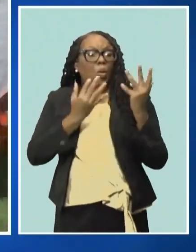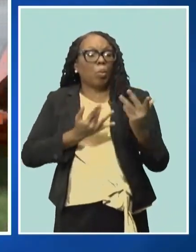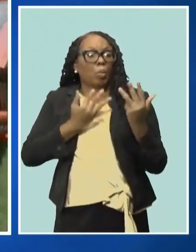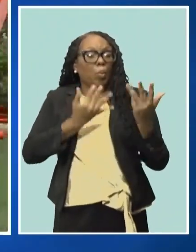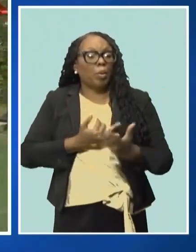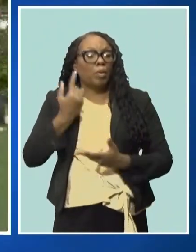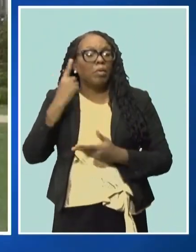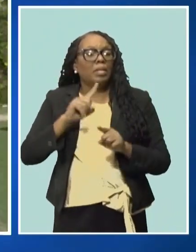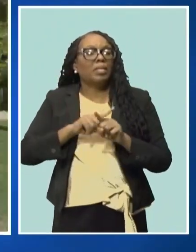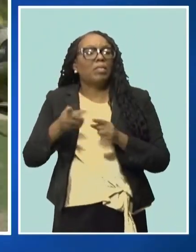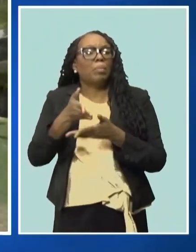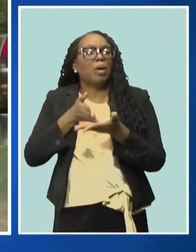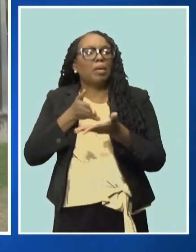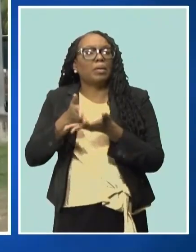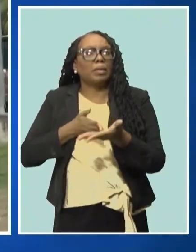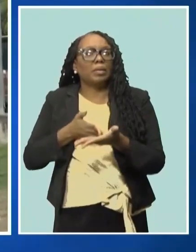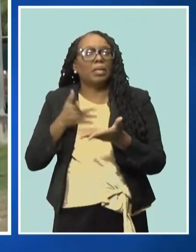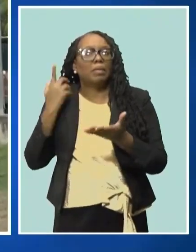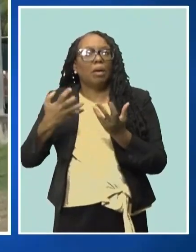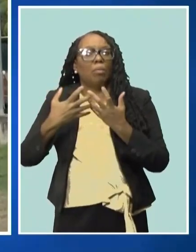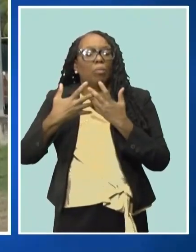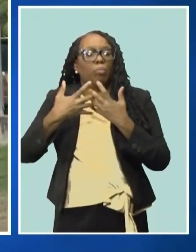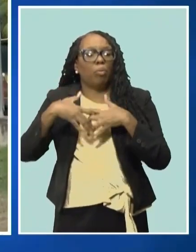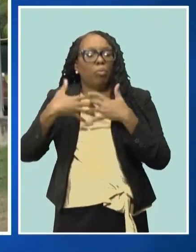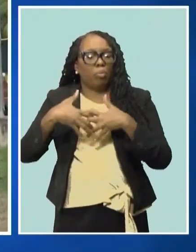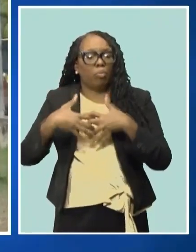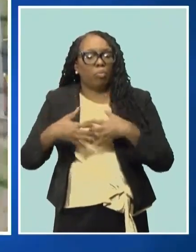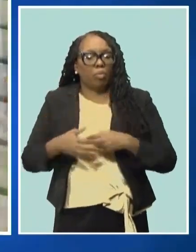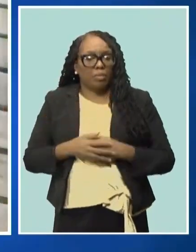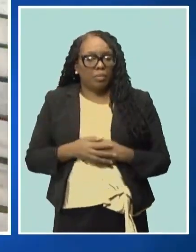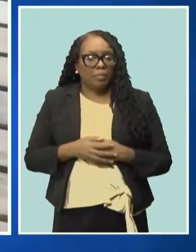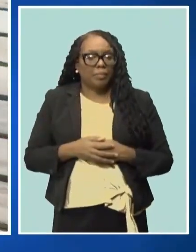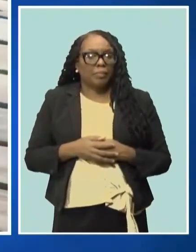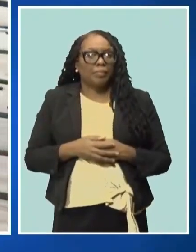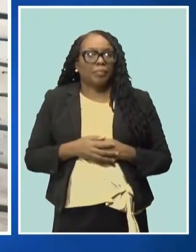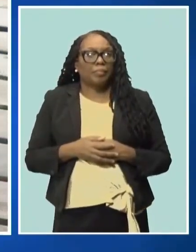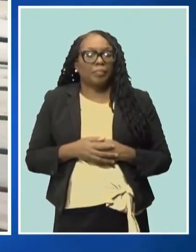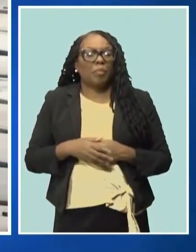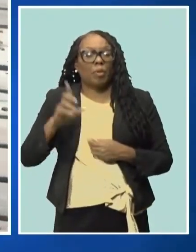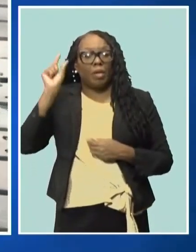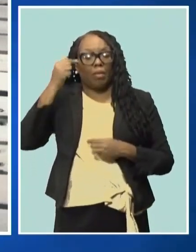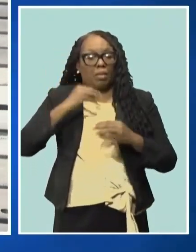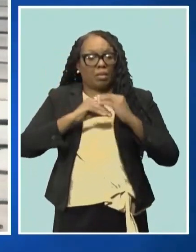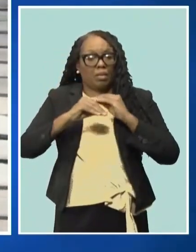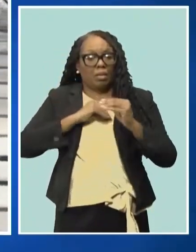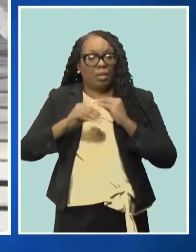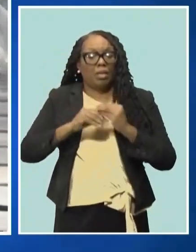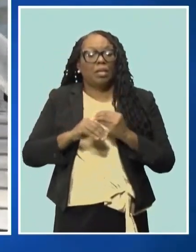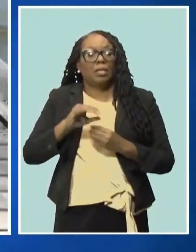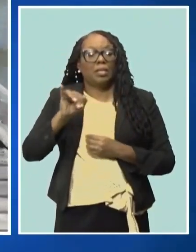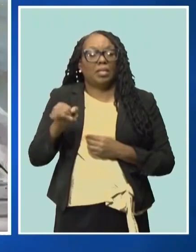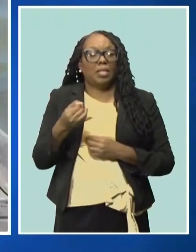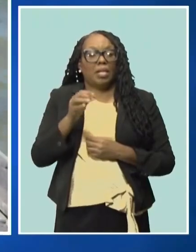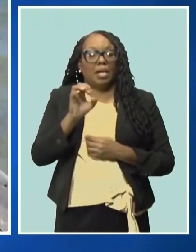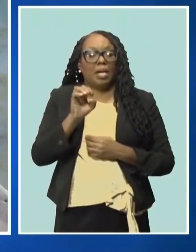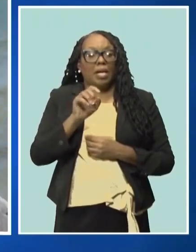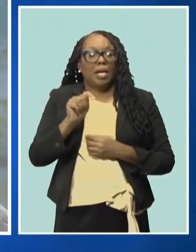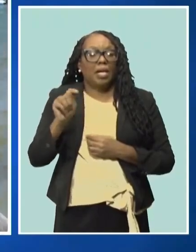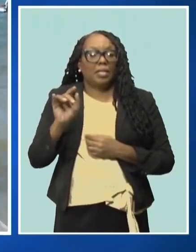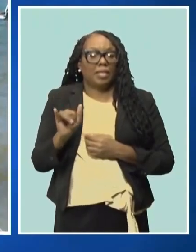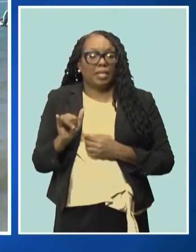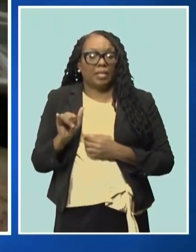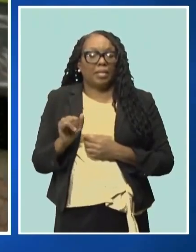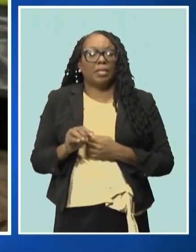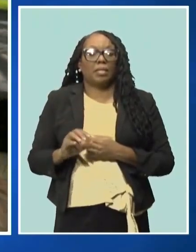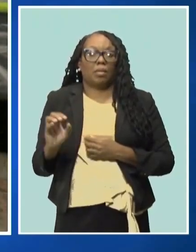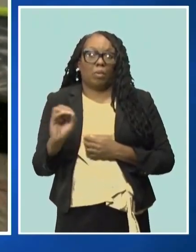into motion once again. According to him, government has repaired the jetties at Oystons and Speightstown fish